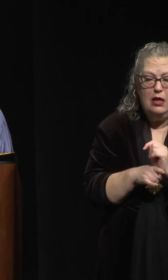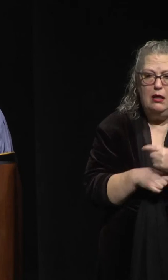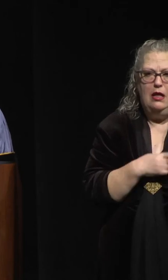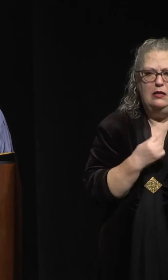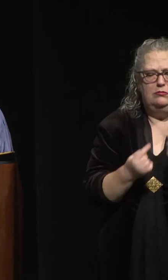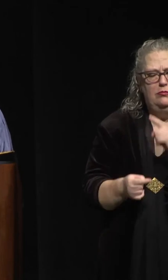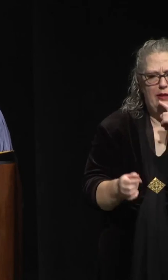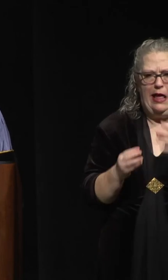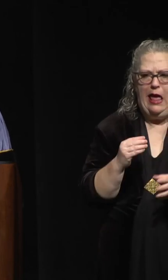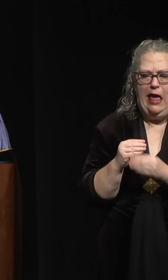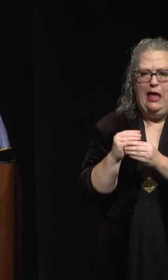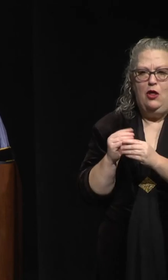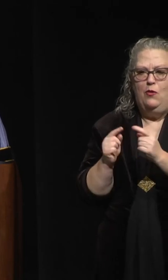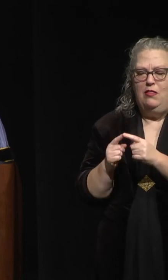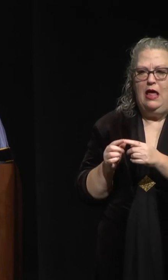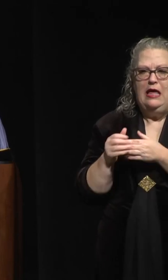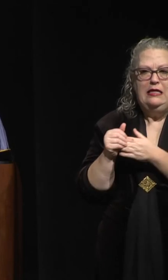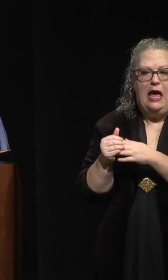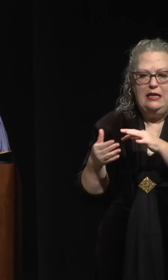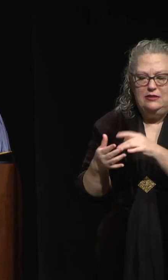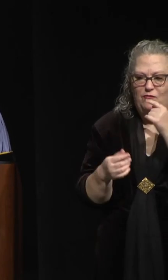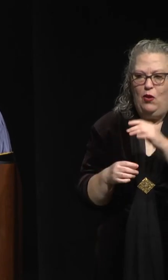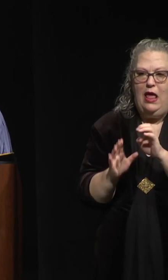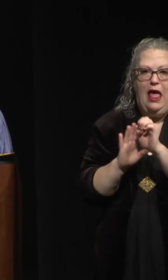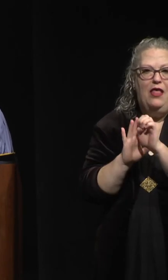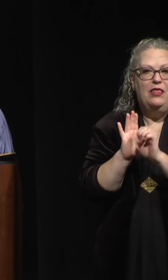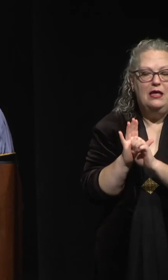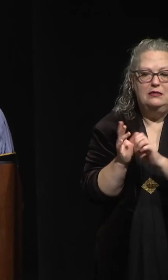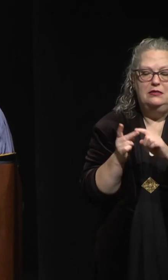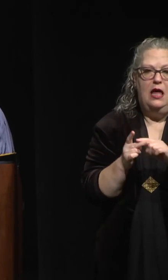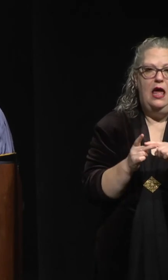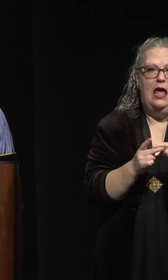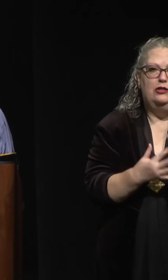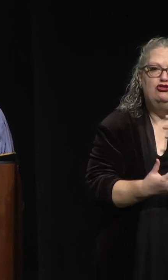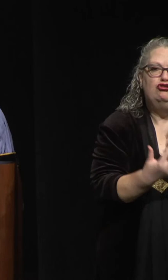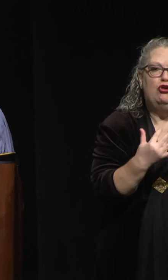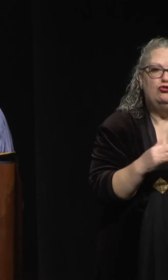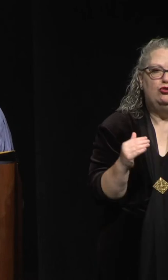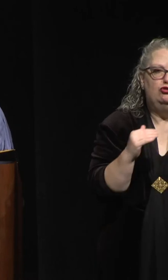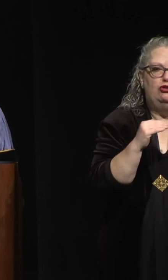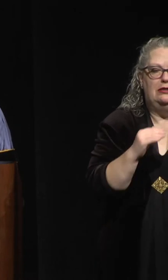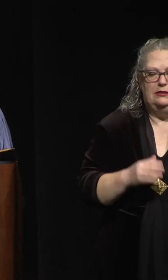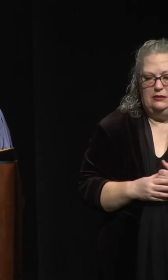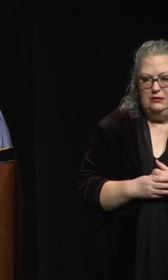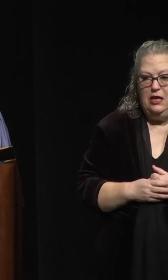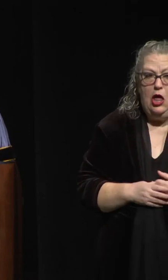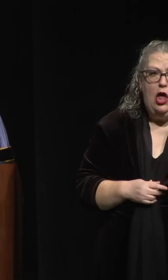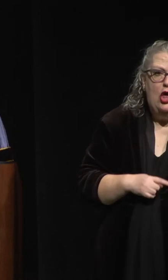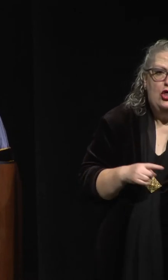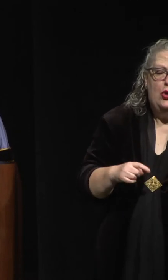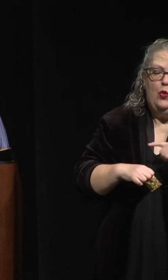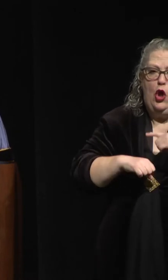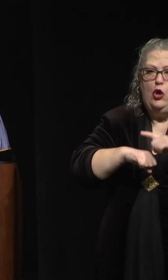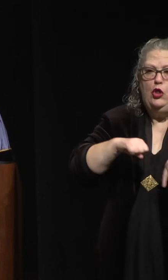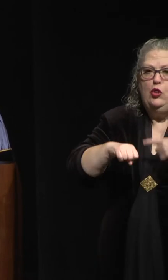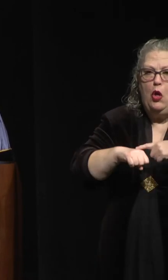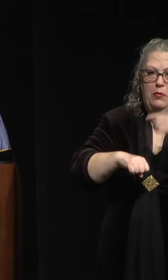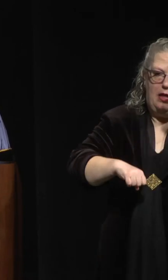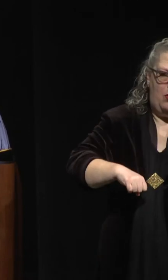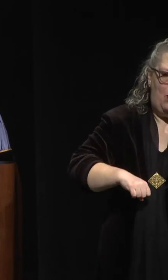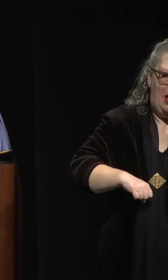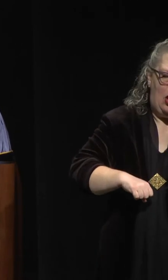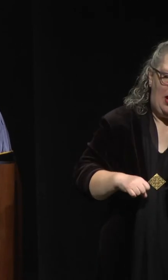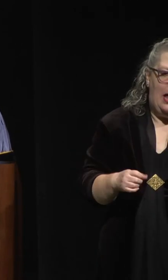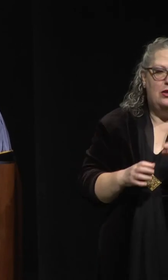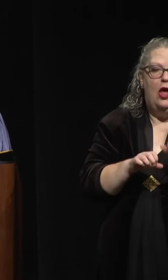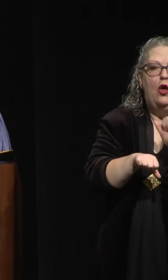complemented with guided studies on ethics and social justice. You are globally aware and